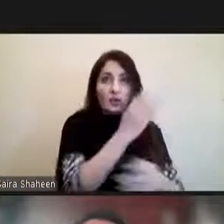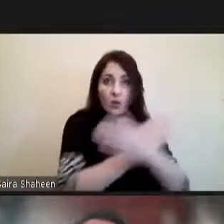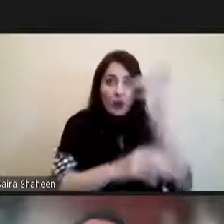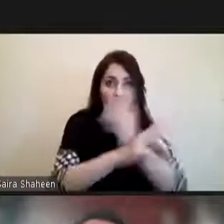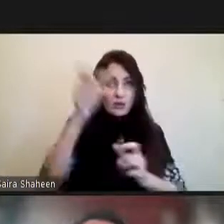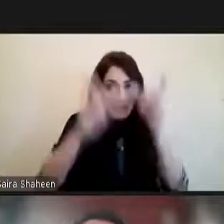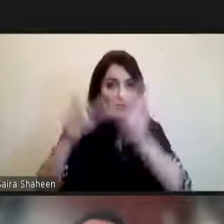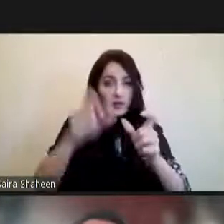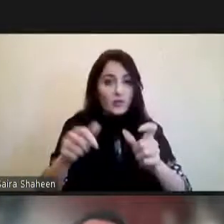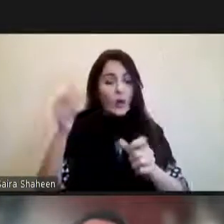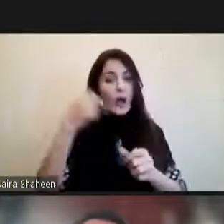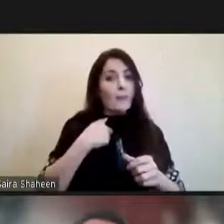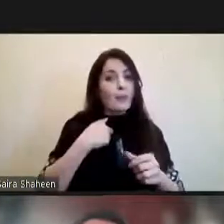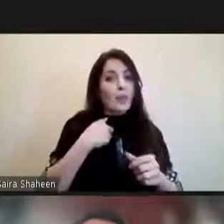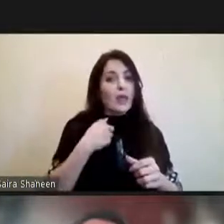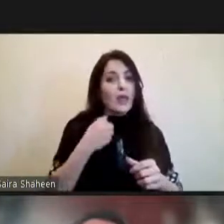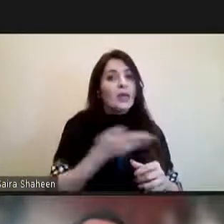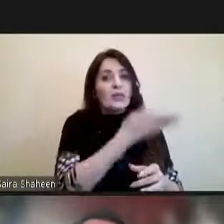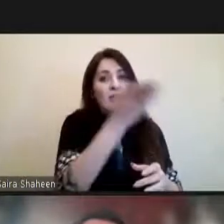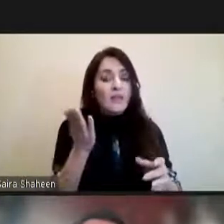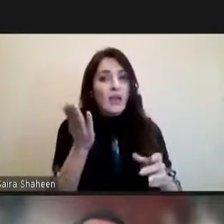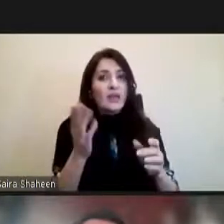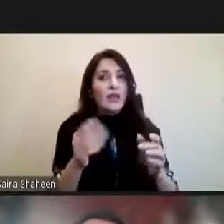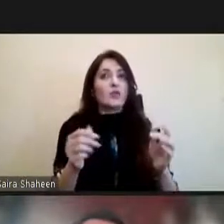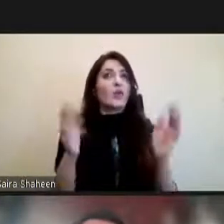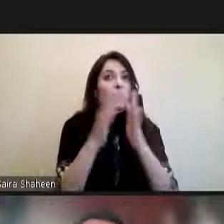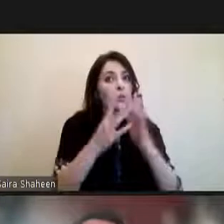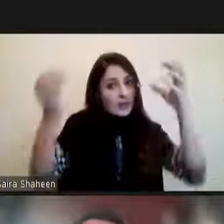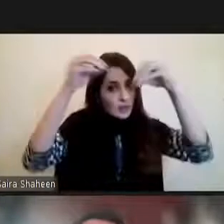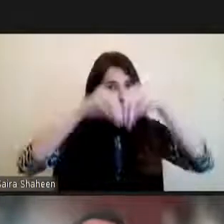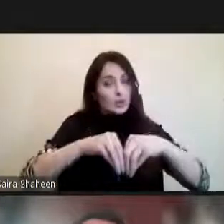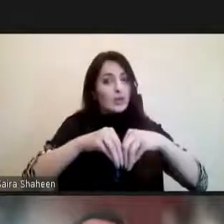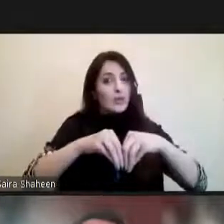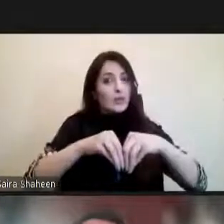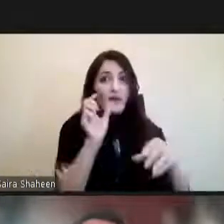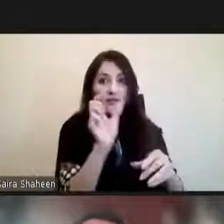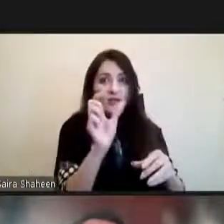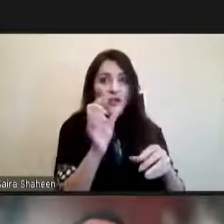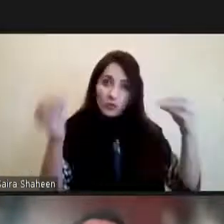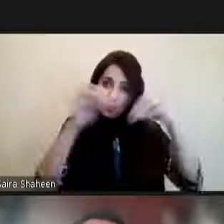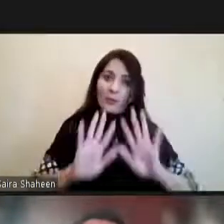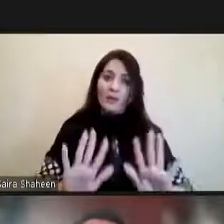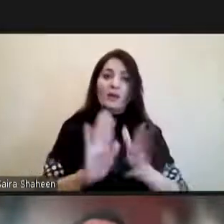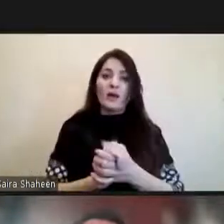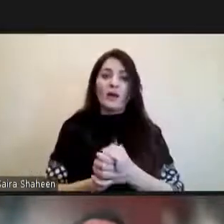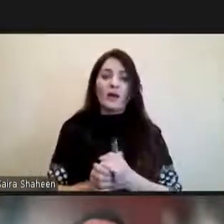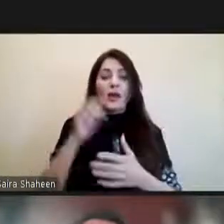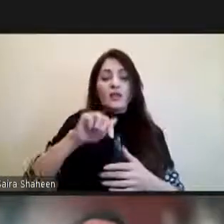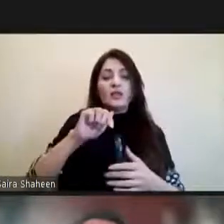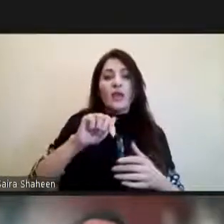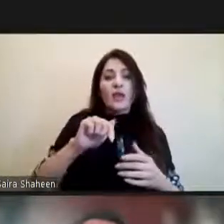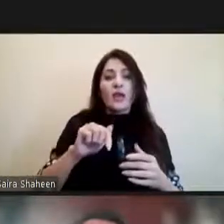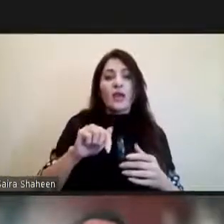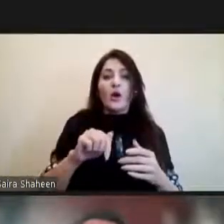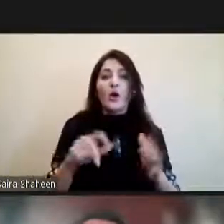the principles for the digital inclusion of people with disabilities. Now, these principles, we categorize them in